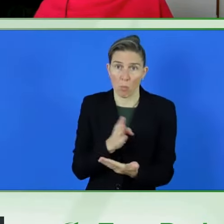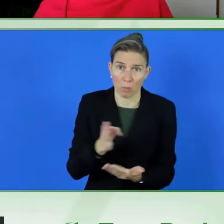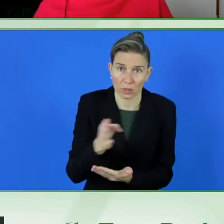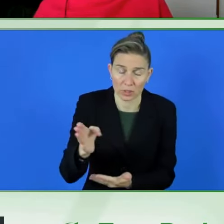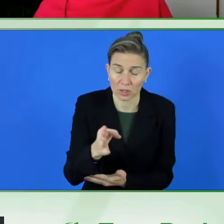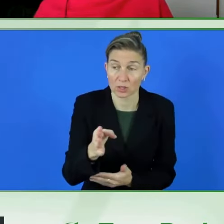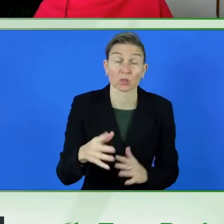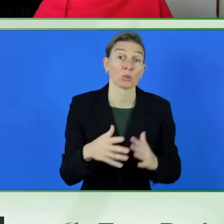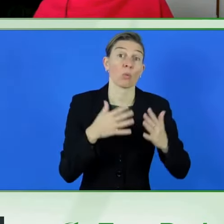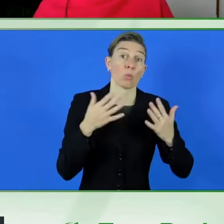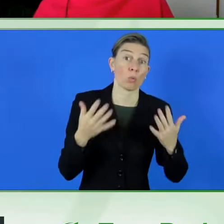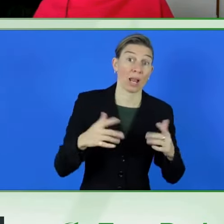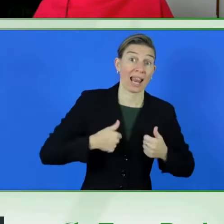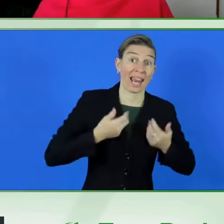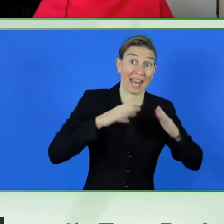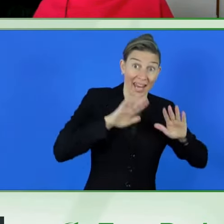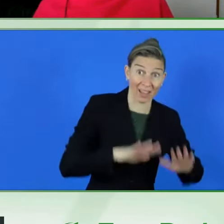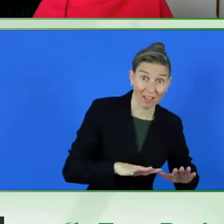next slide.